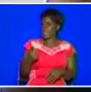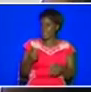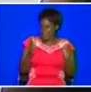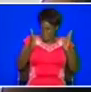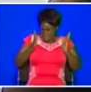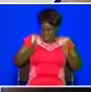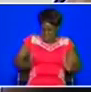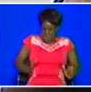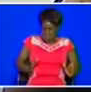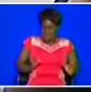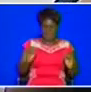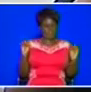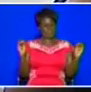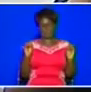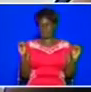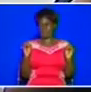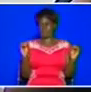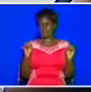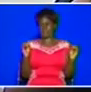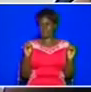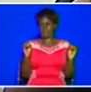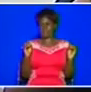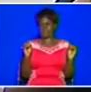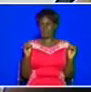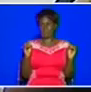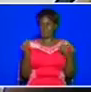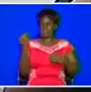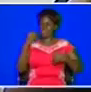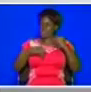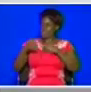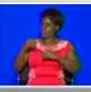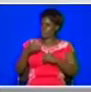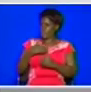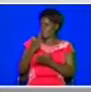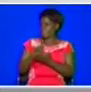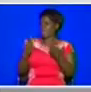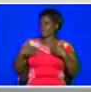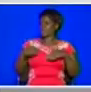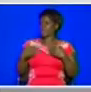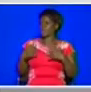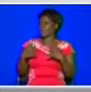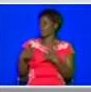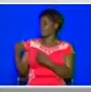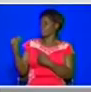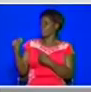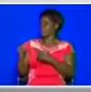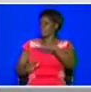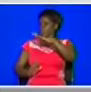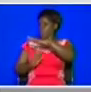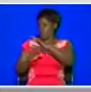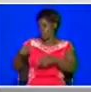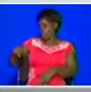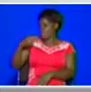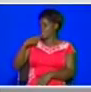Personalize. We're saying, well, read isn't carefully. It an issue of impunity when you say that some people get away with it, particularly no, those at the top? We're